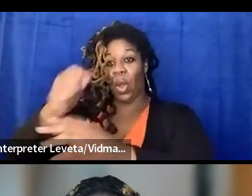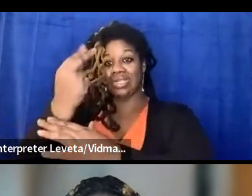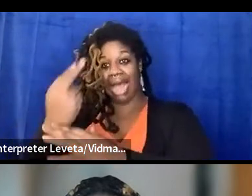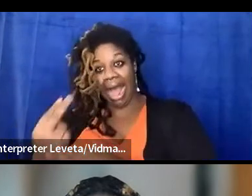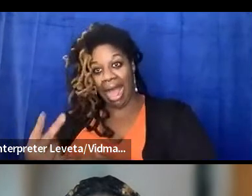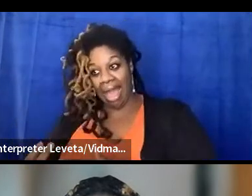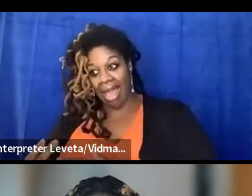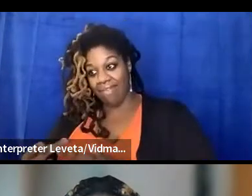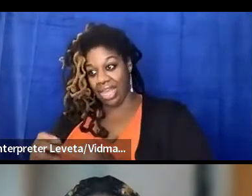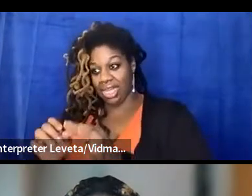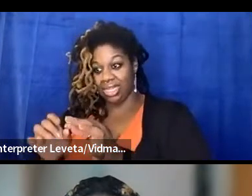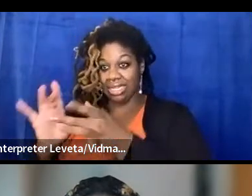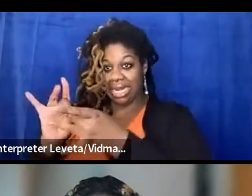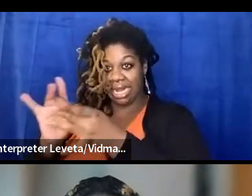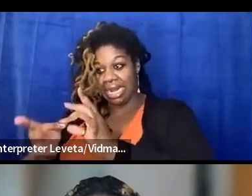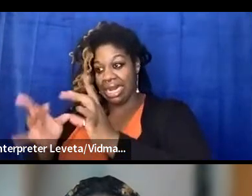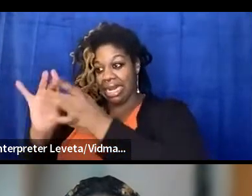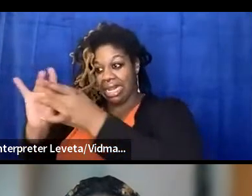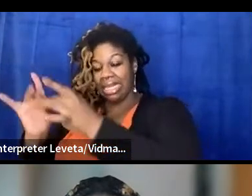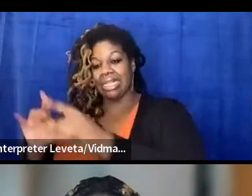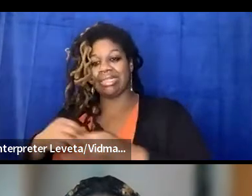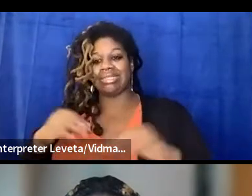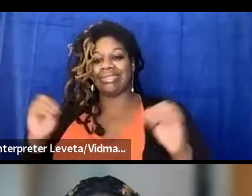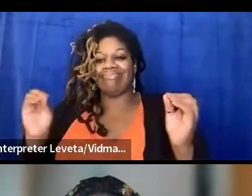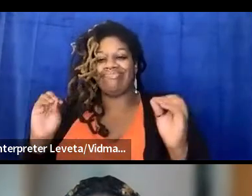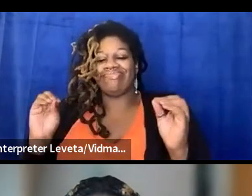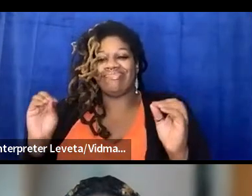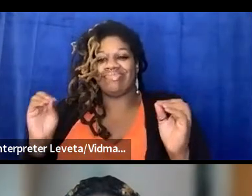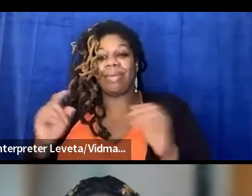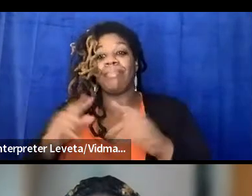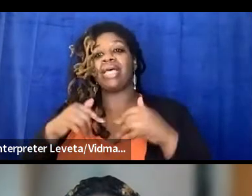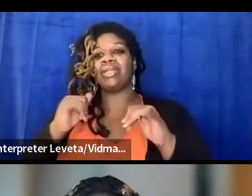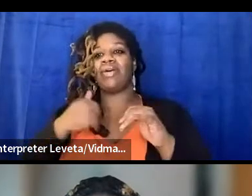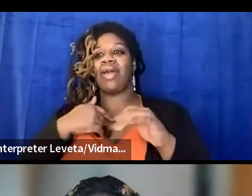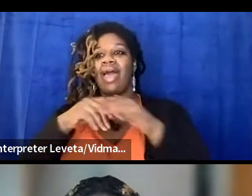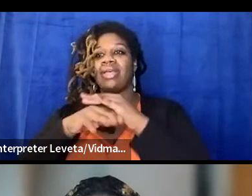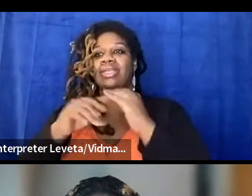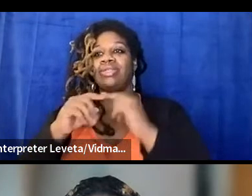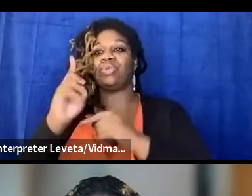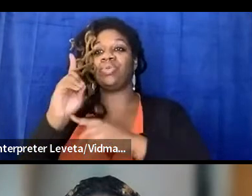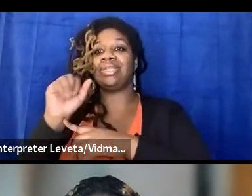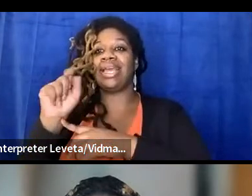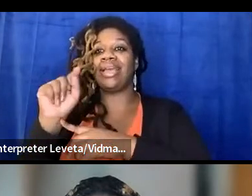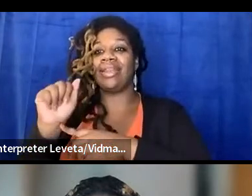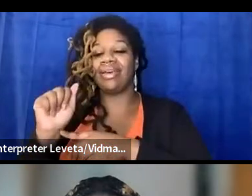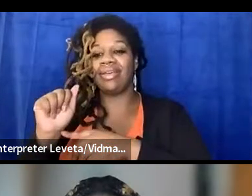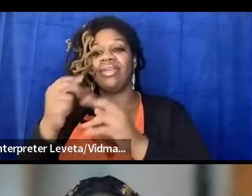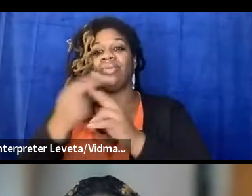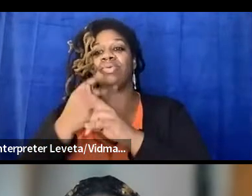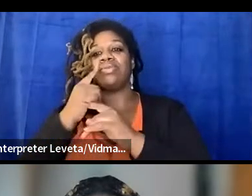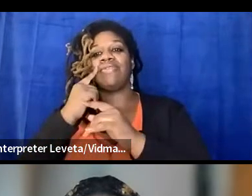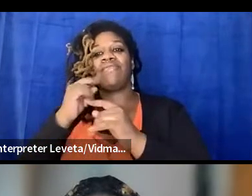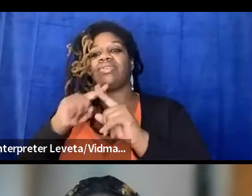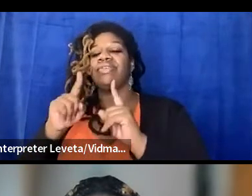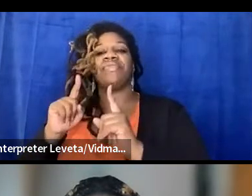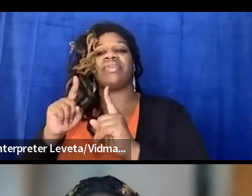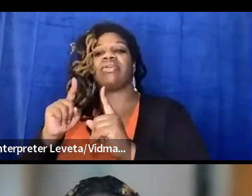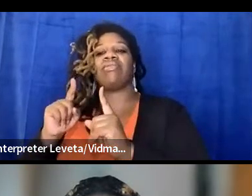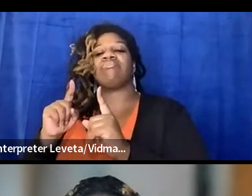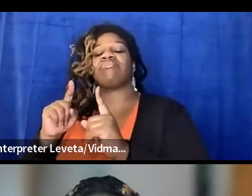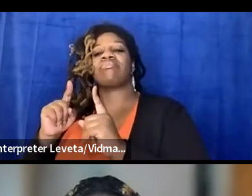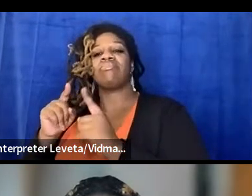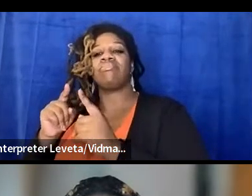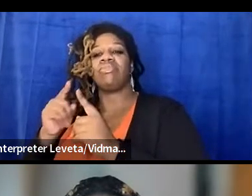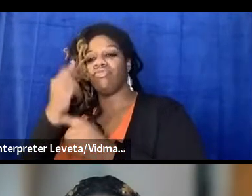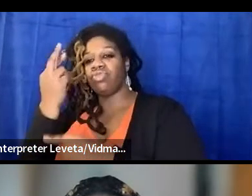anything together. But, I still had access to the data. We used it for different applications. We also used it